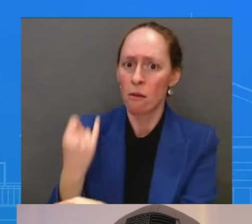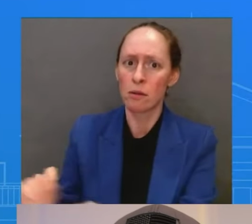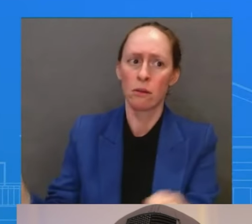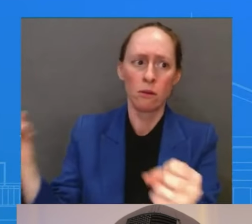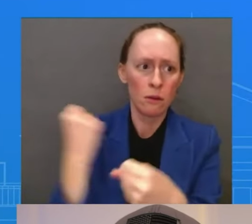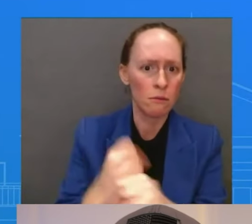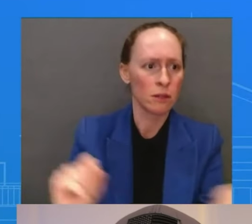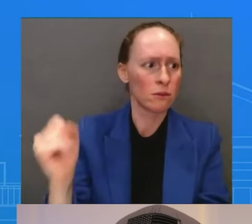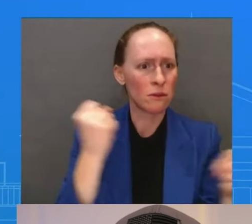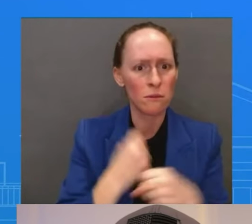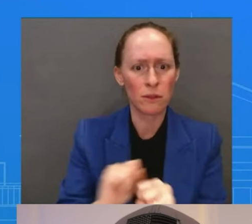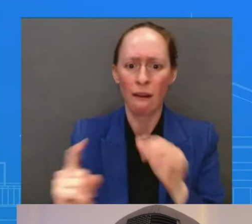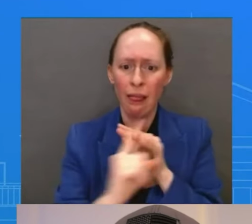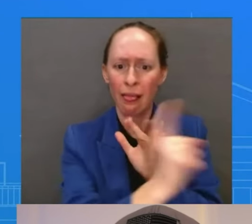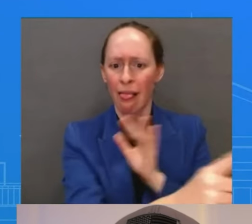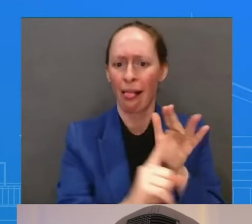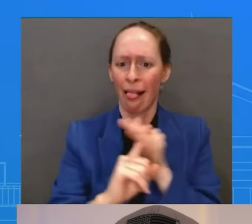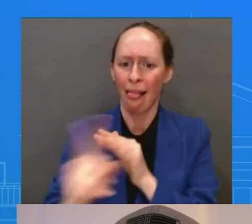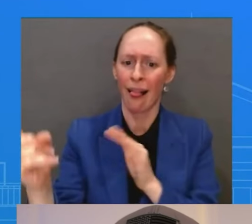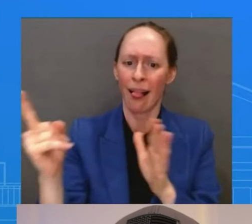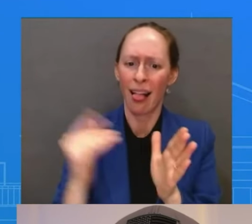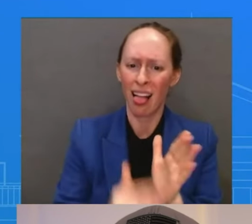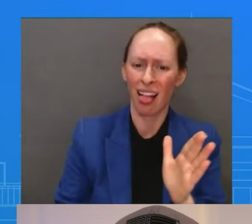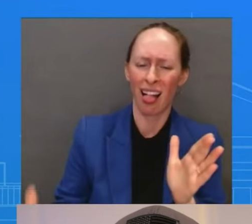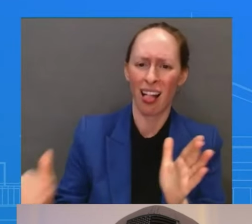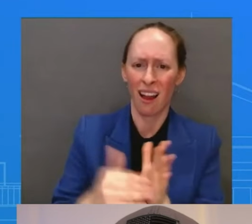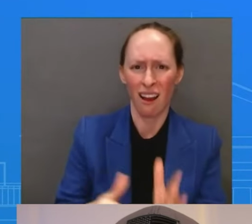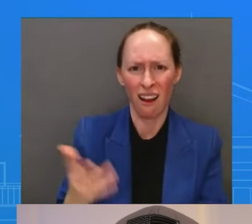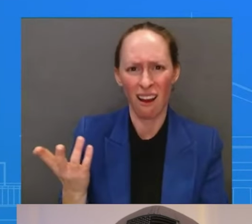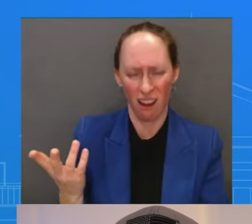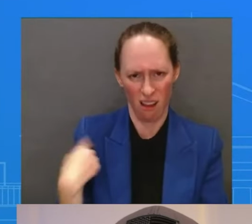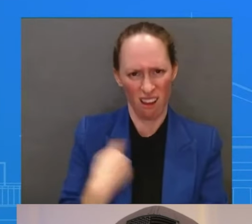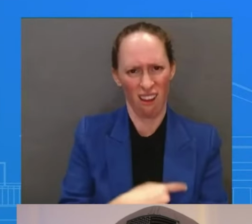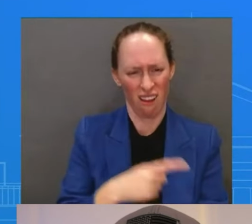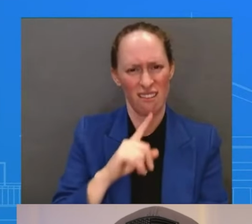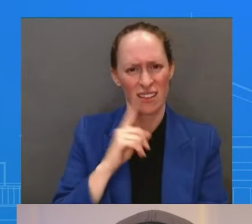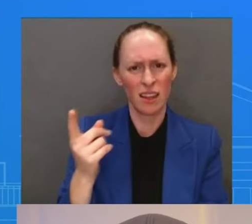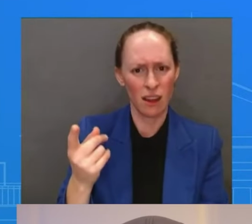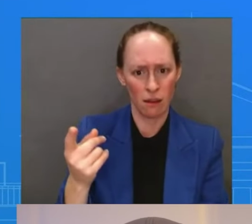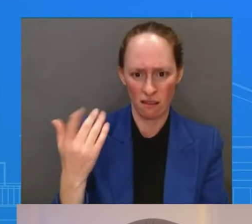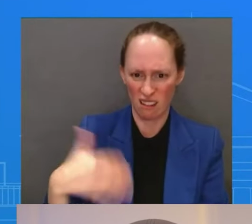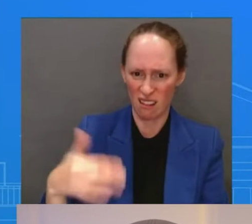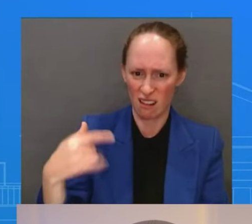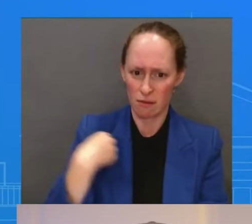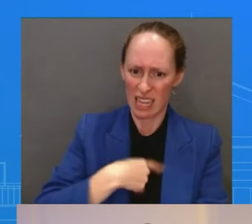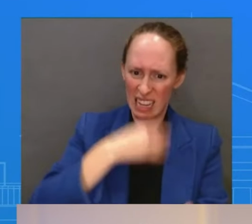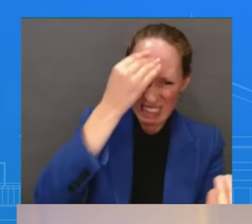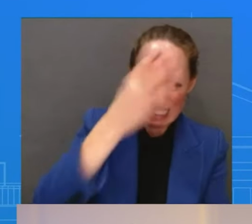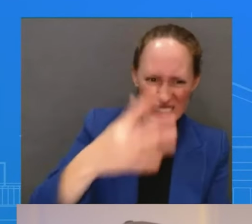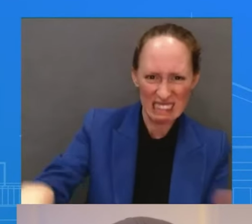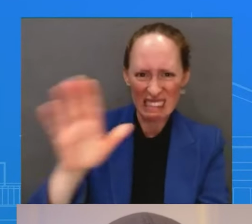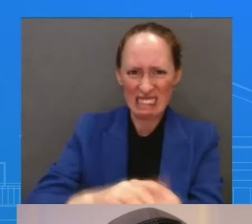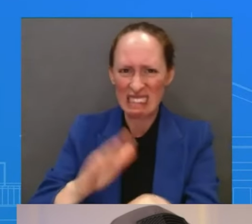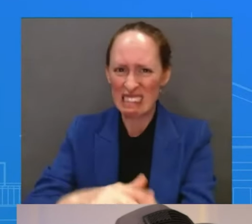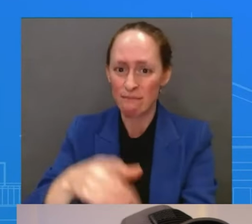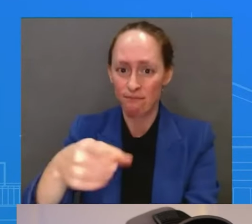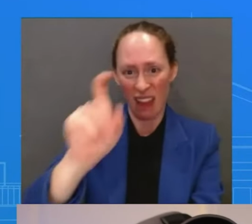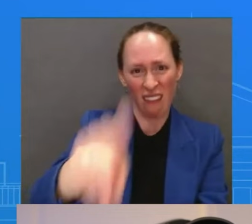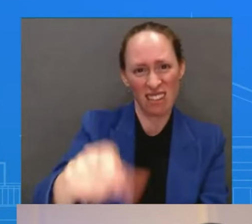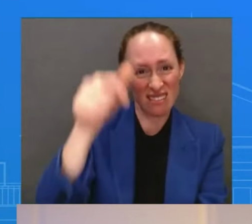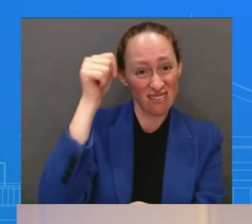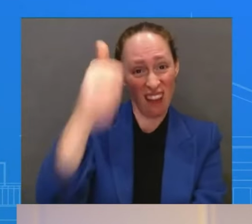government effort, but we're telling, you know, civilians to find their way across a border in a war zone? It